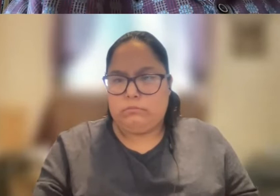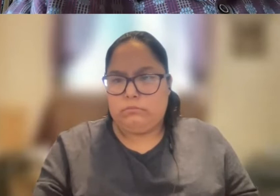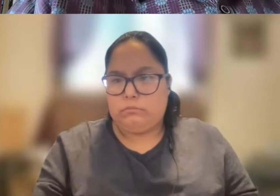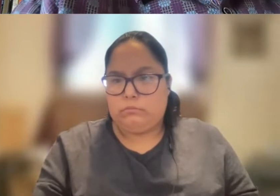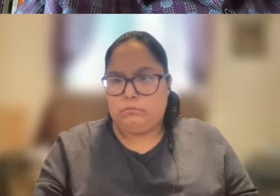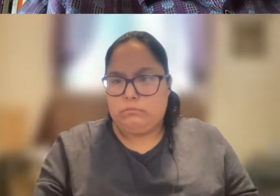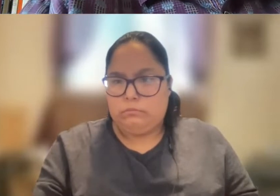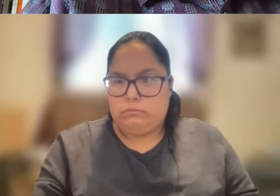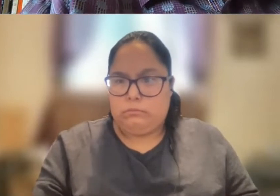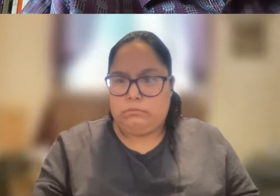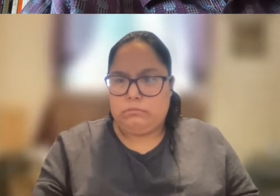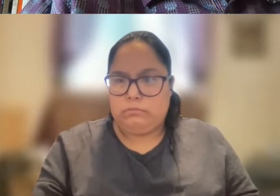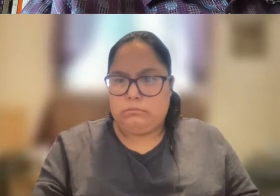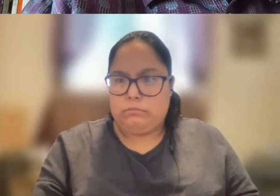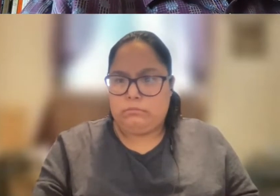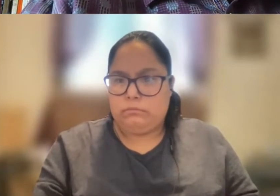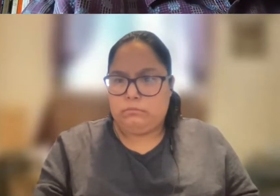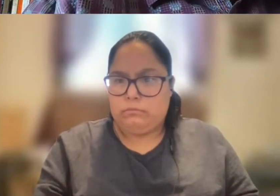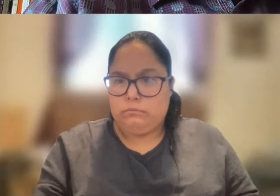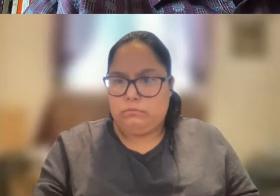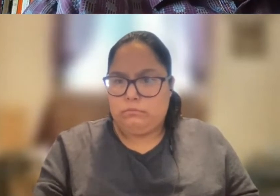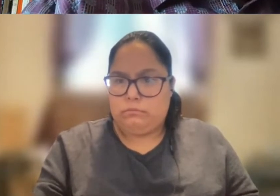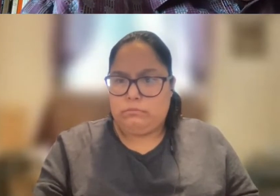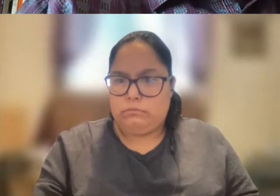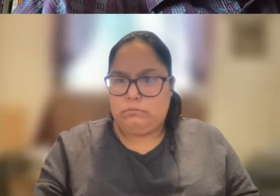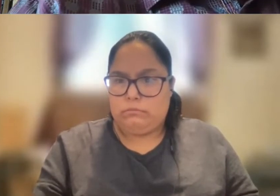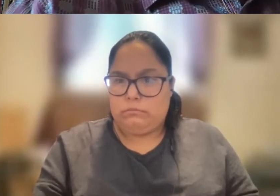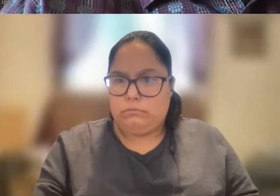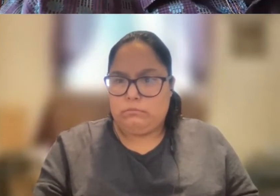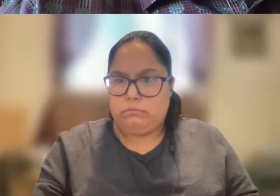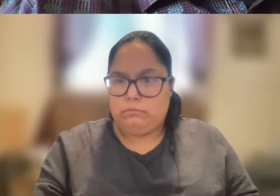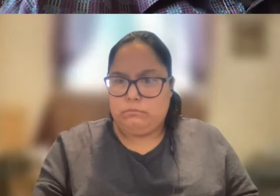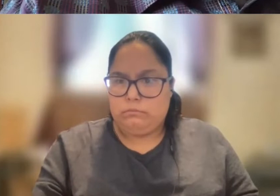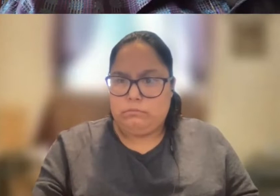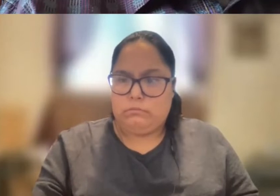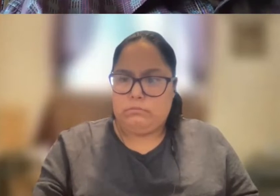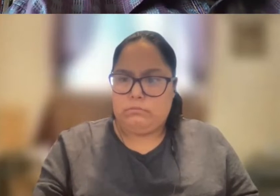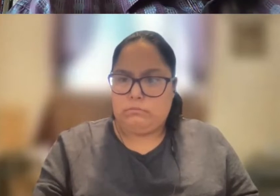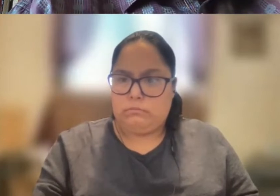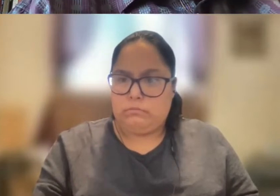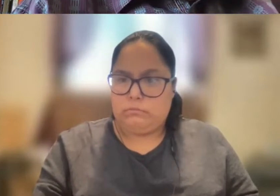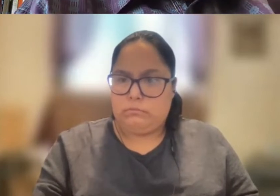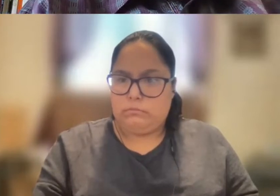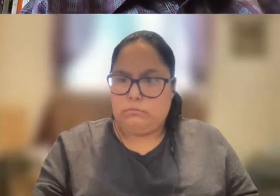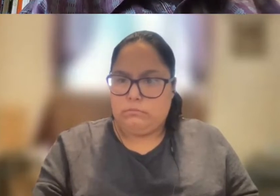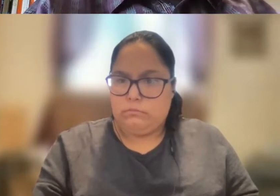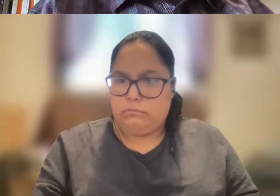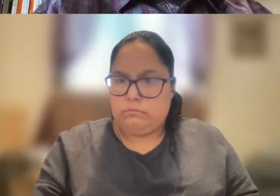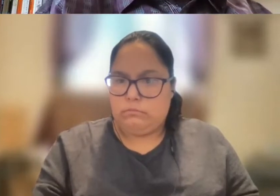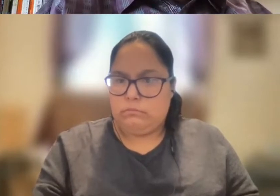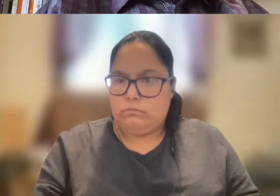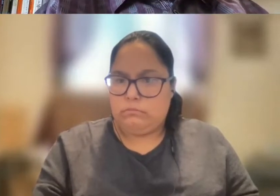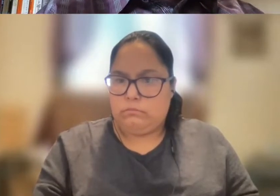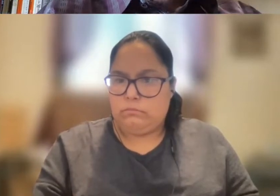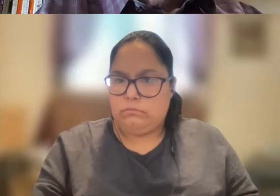to accommodate them, to help them get to where they need to be in their journey of life without losing their job, without